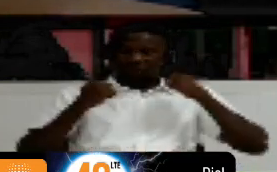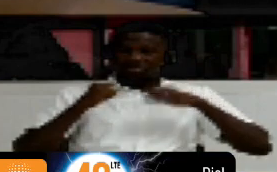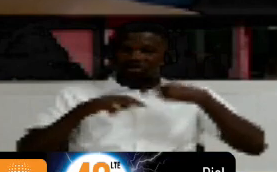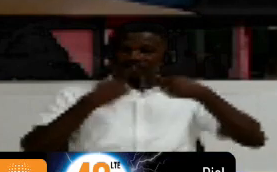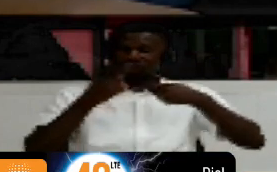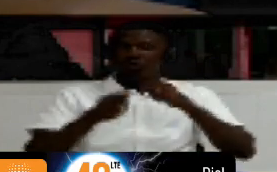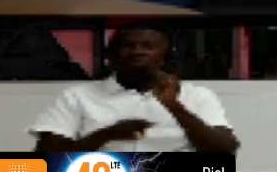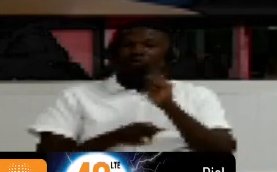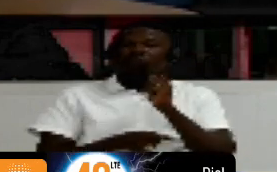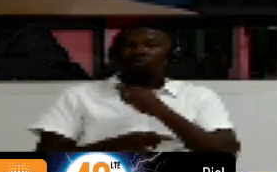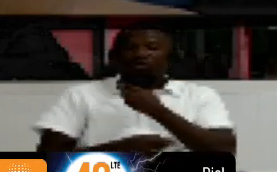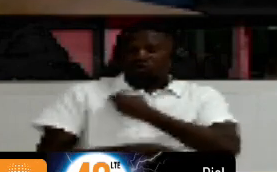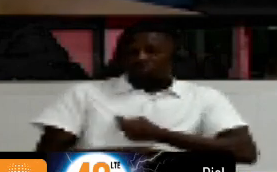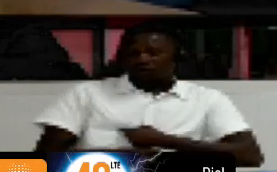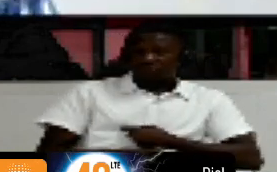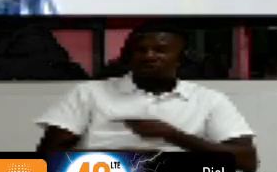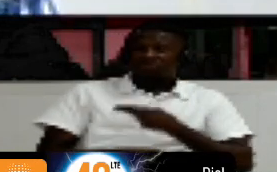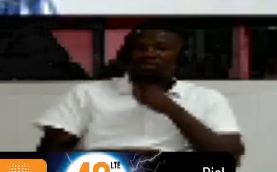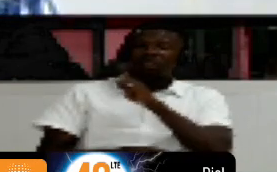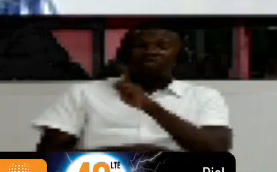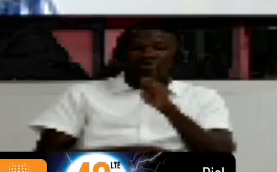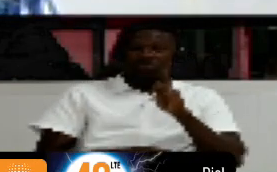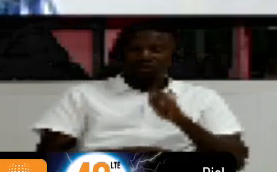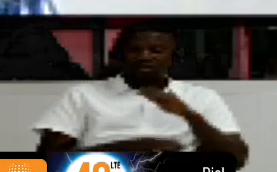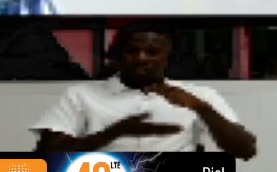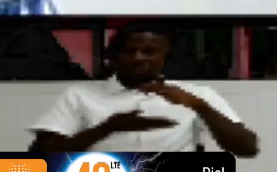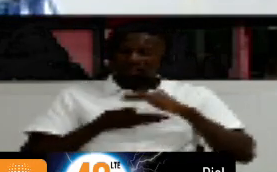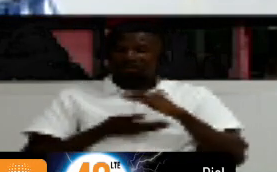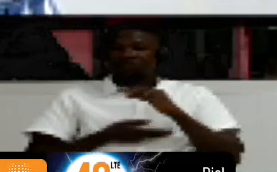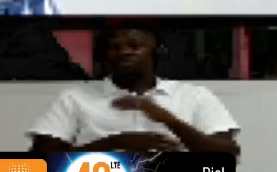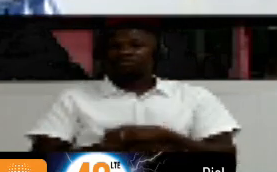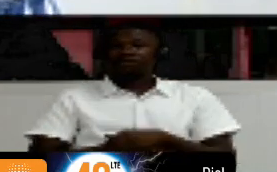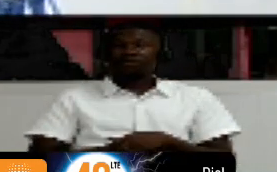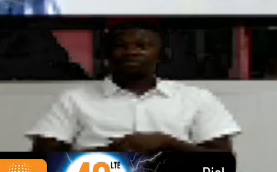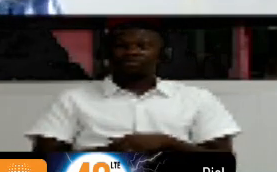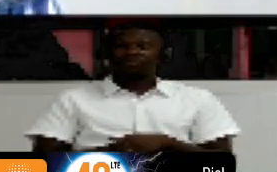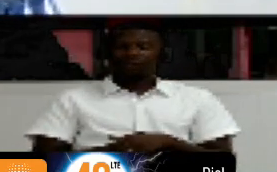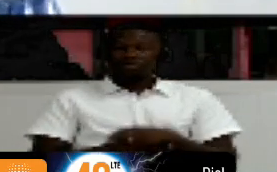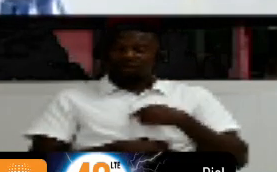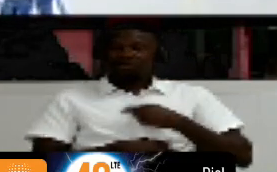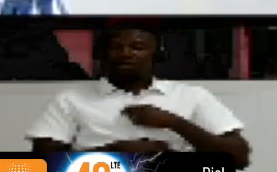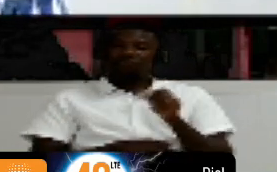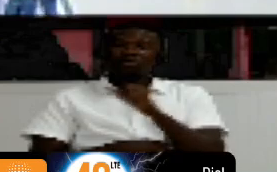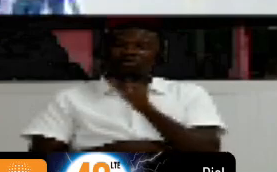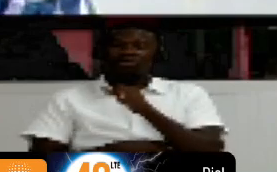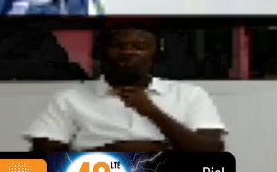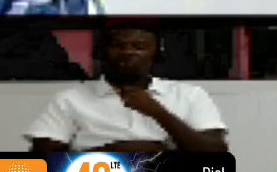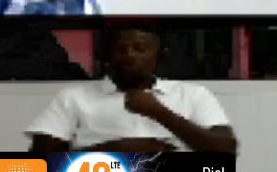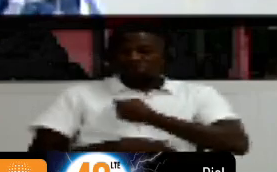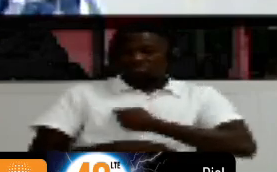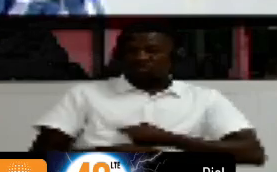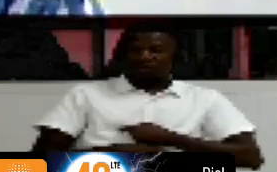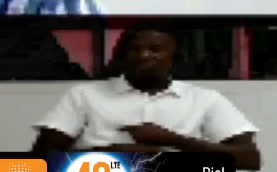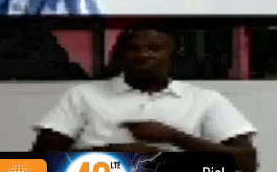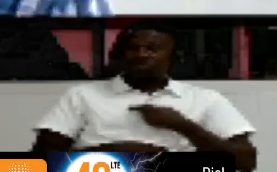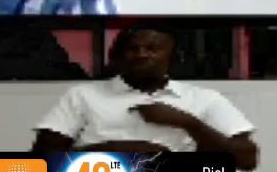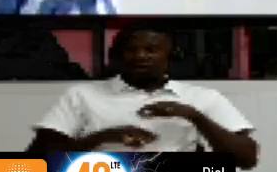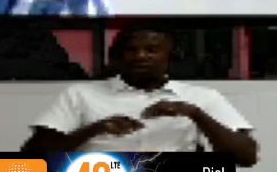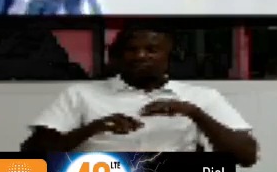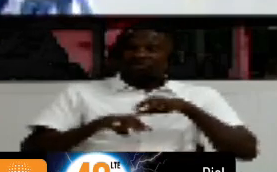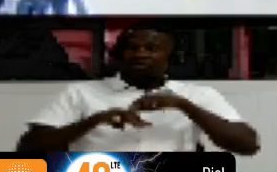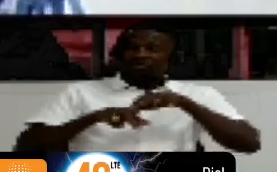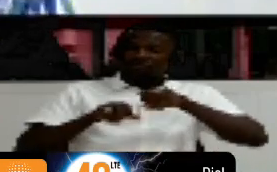did each of you receive? I had another operation. My fracture was fixed with